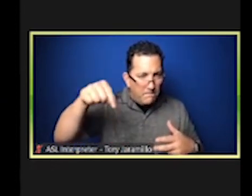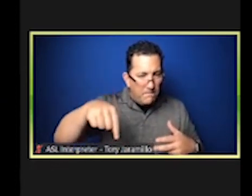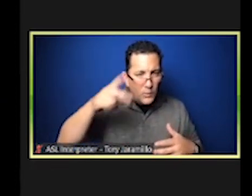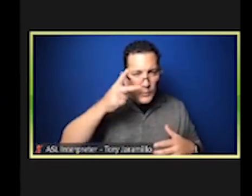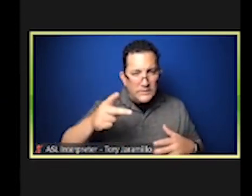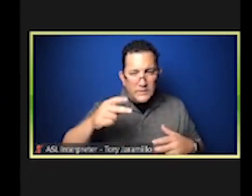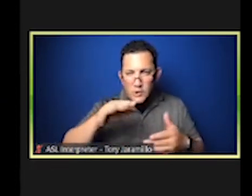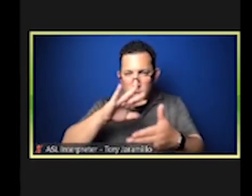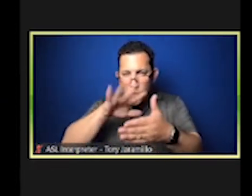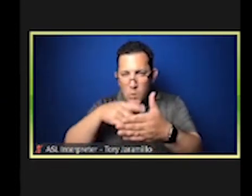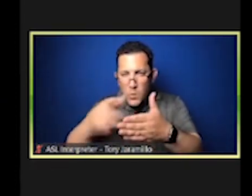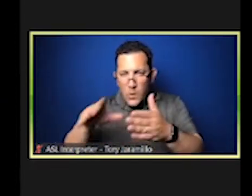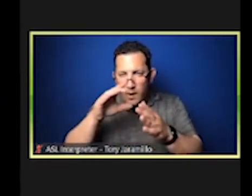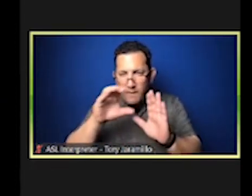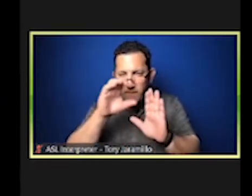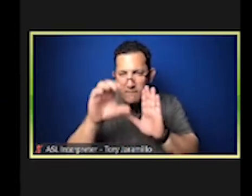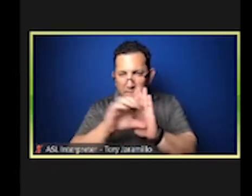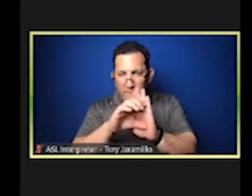icon.